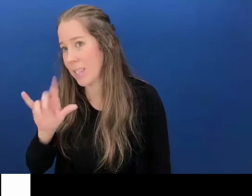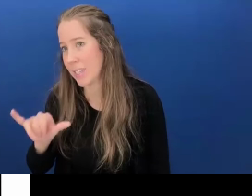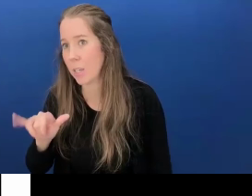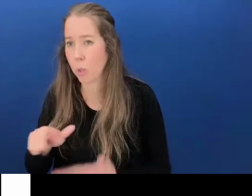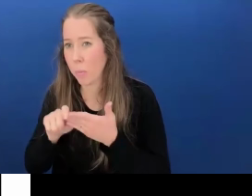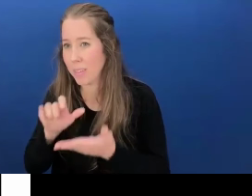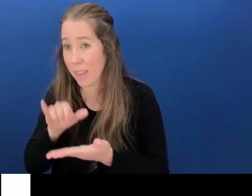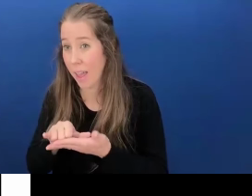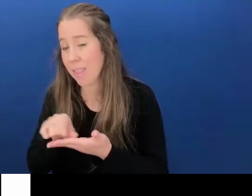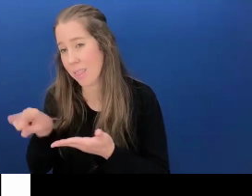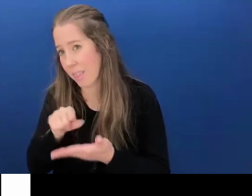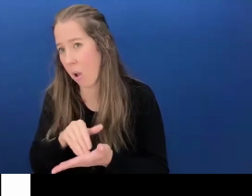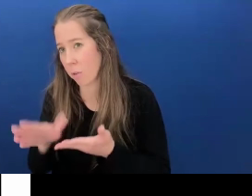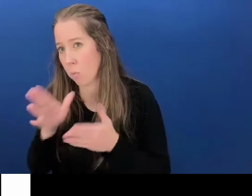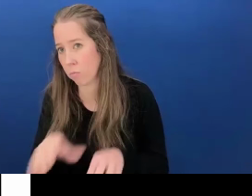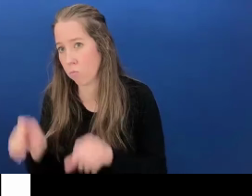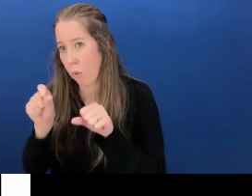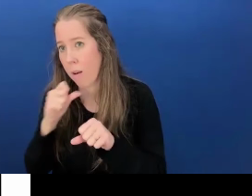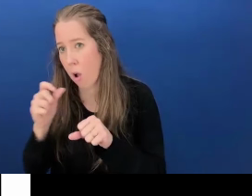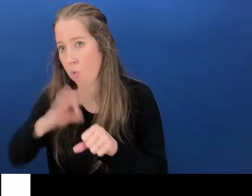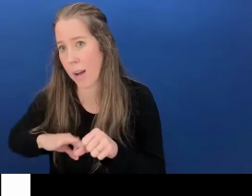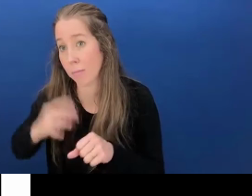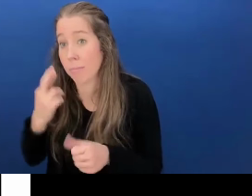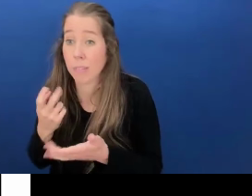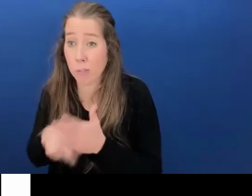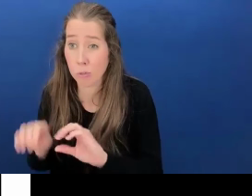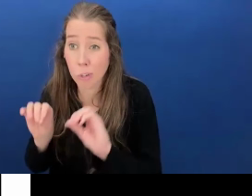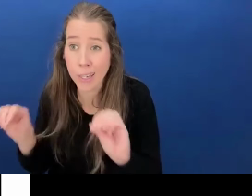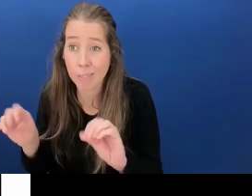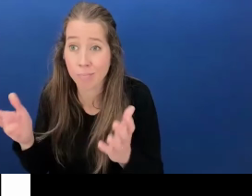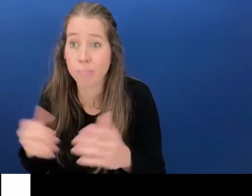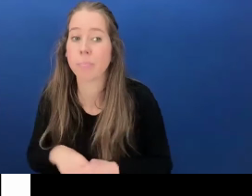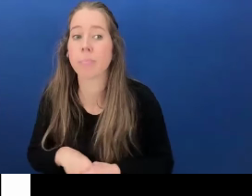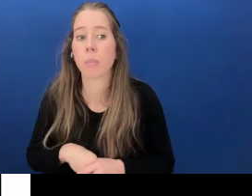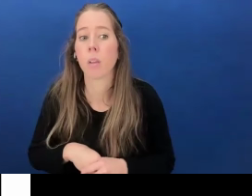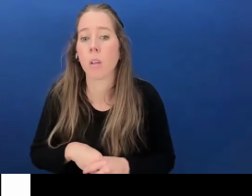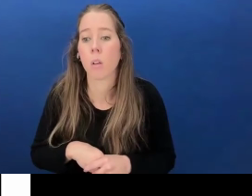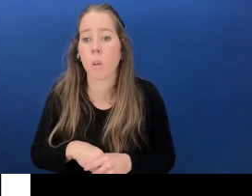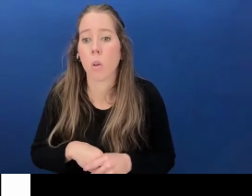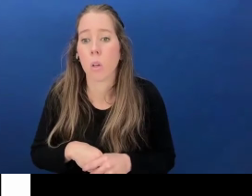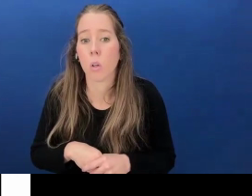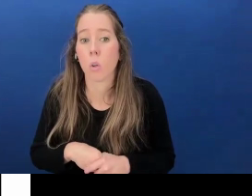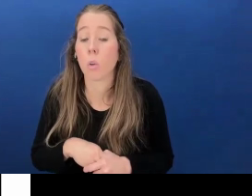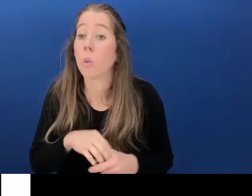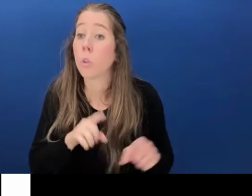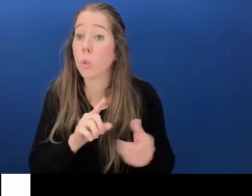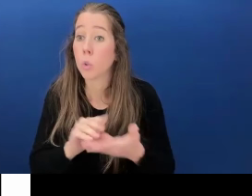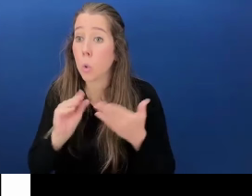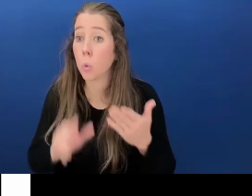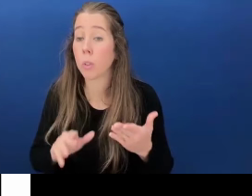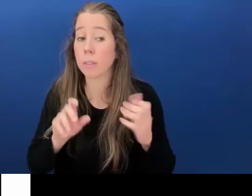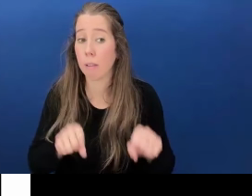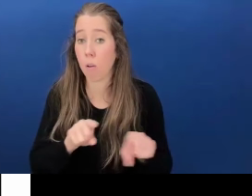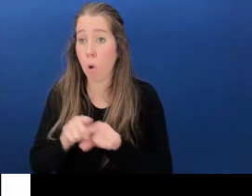non-credit because it's free. And these students are also able to earn